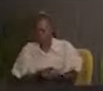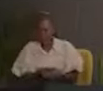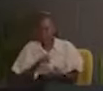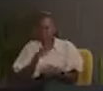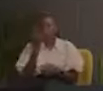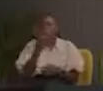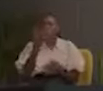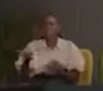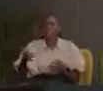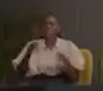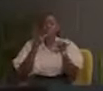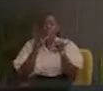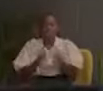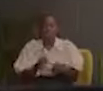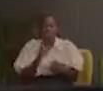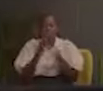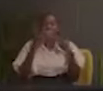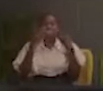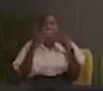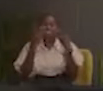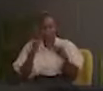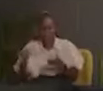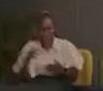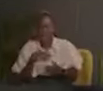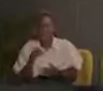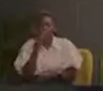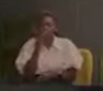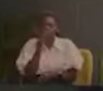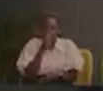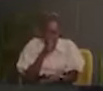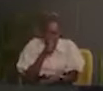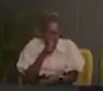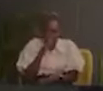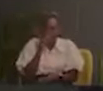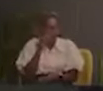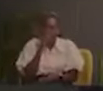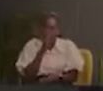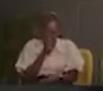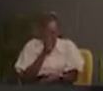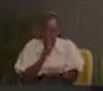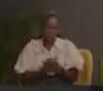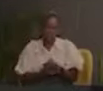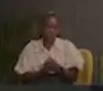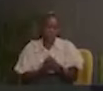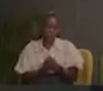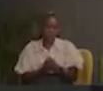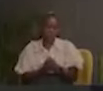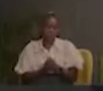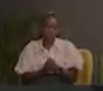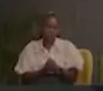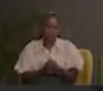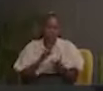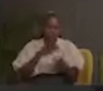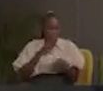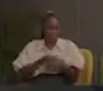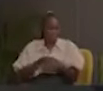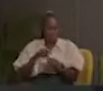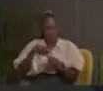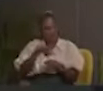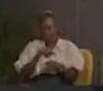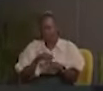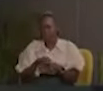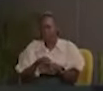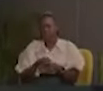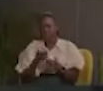patience. Are we together? Let me just give us that. My time is up, and then we will